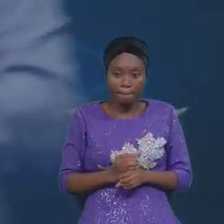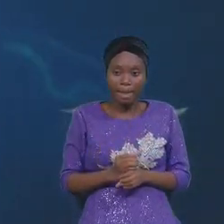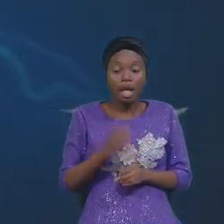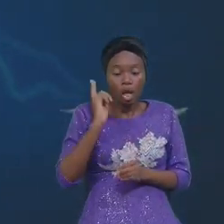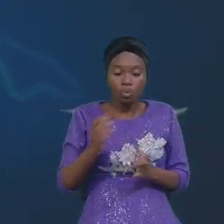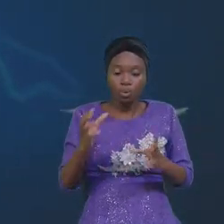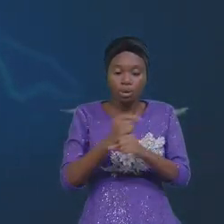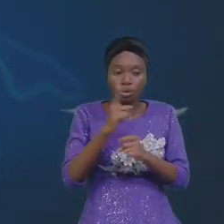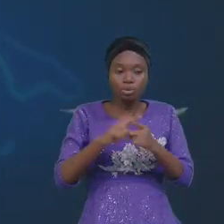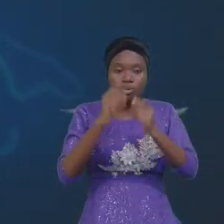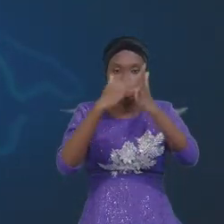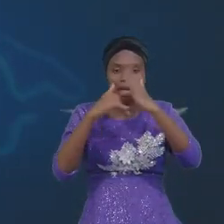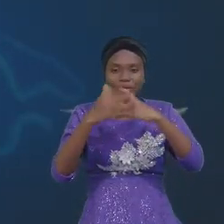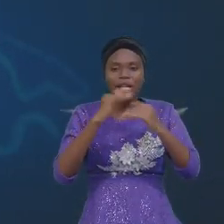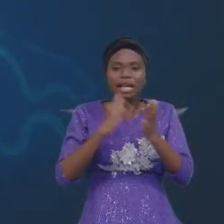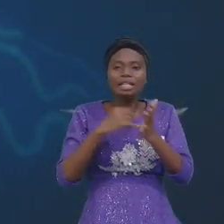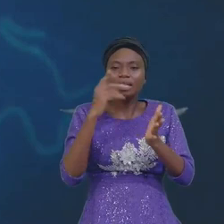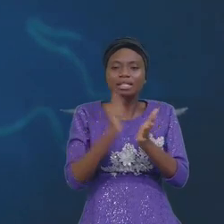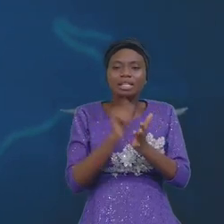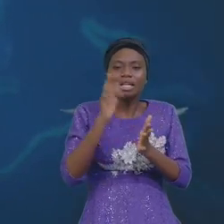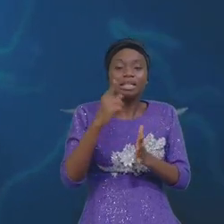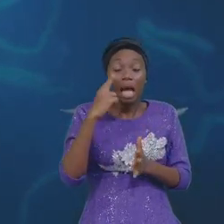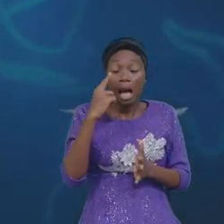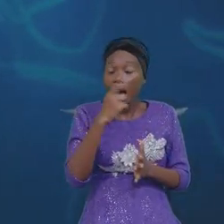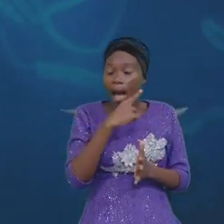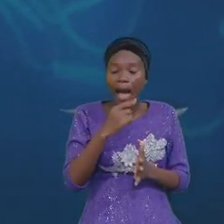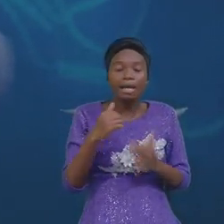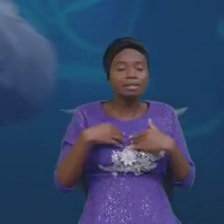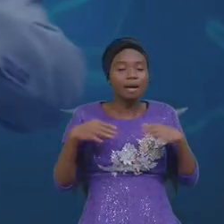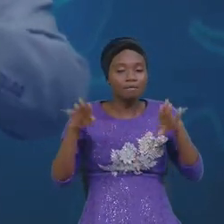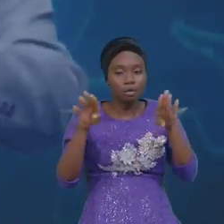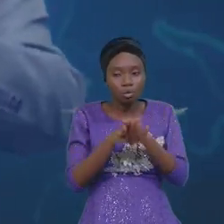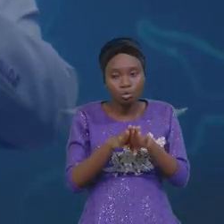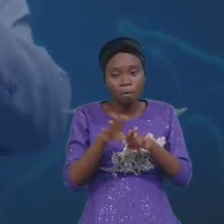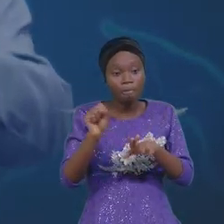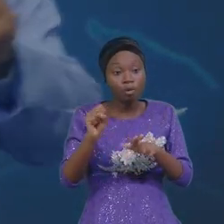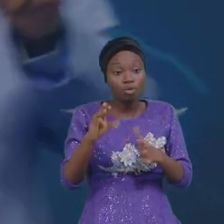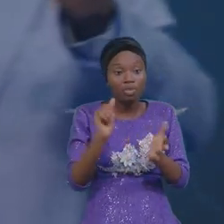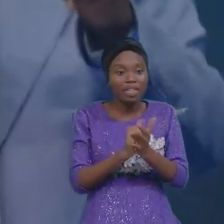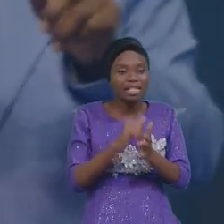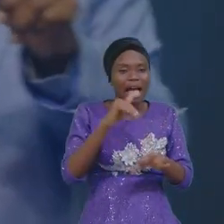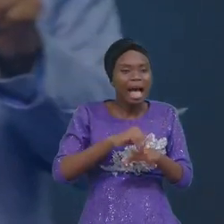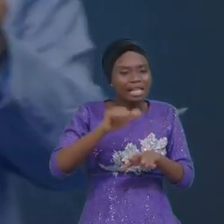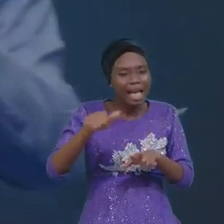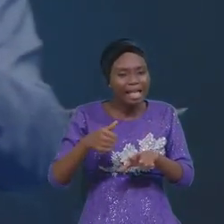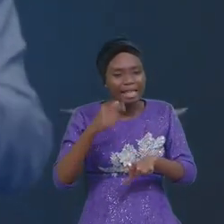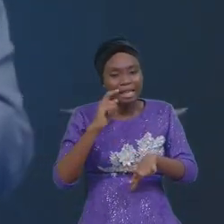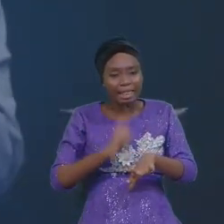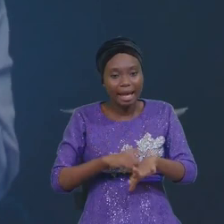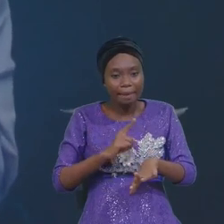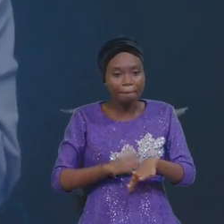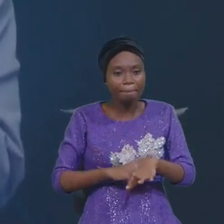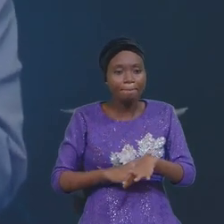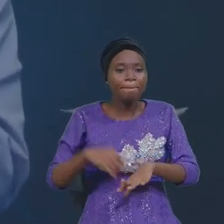It says, their eyes they have closed, lest at any time